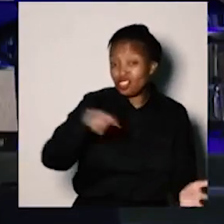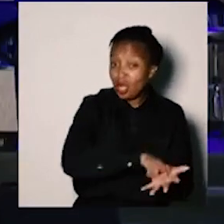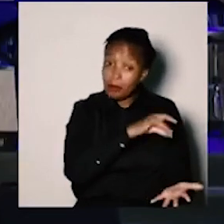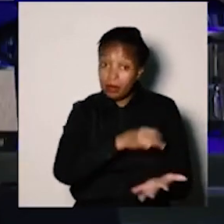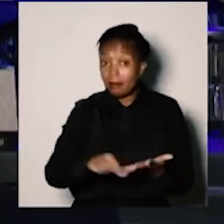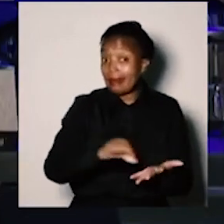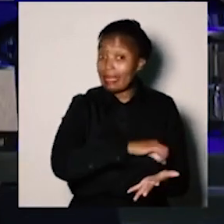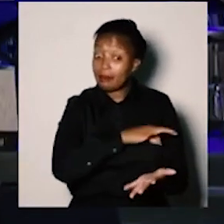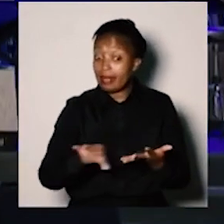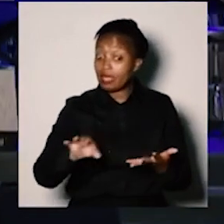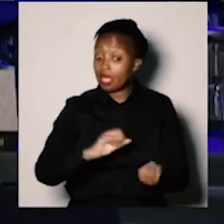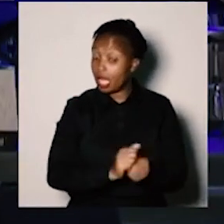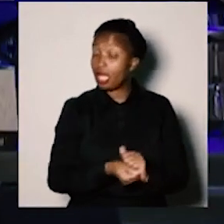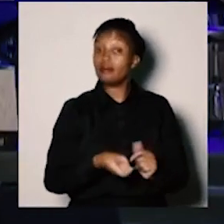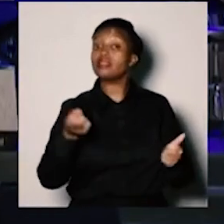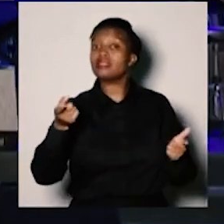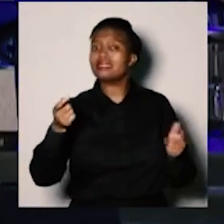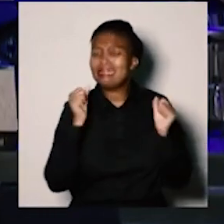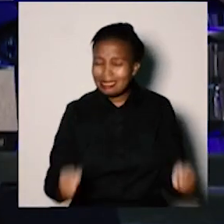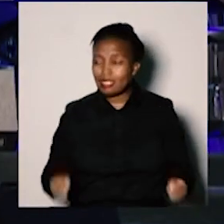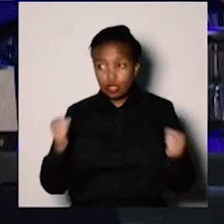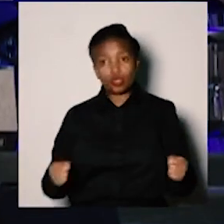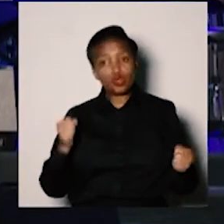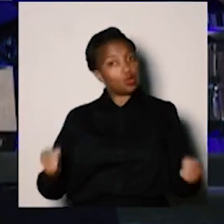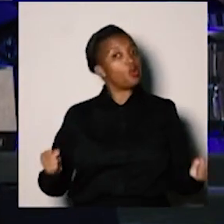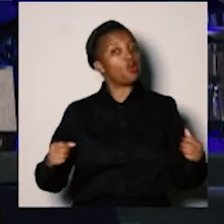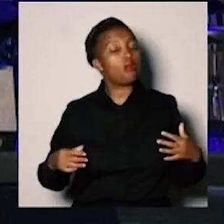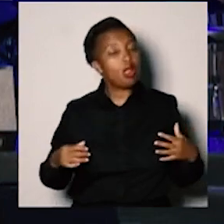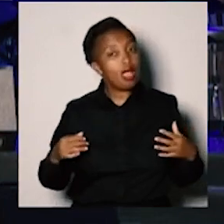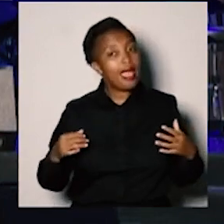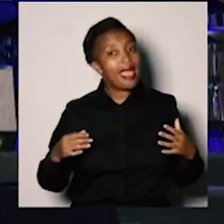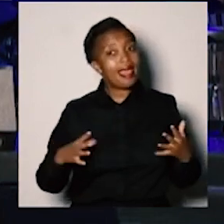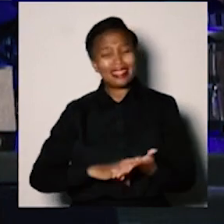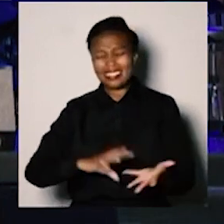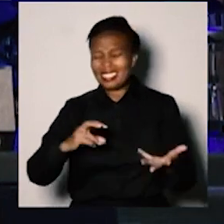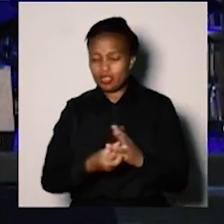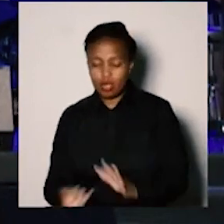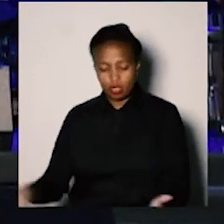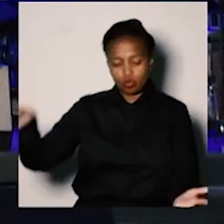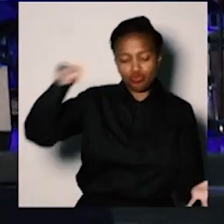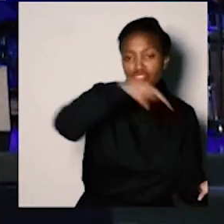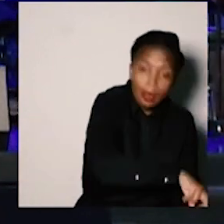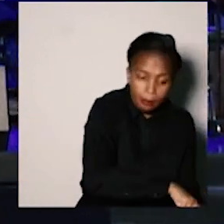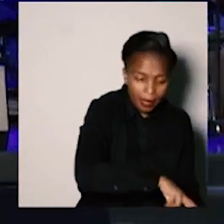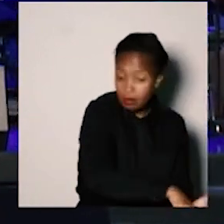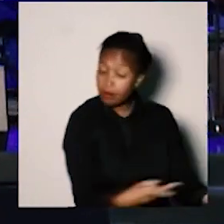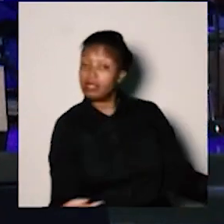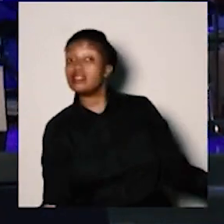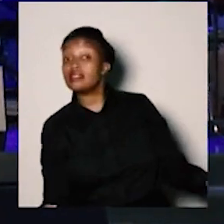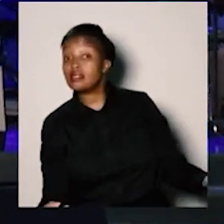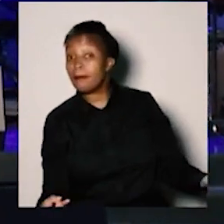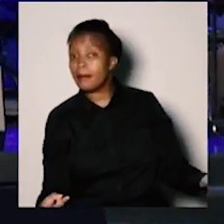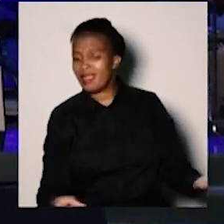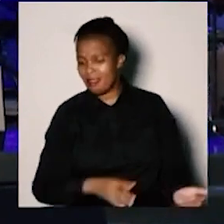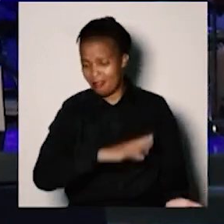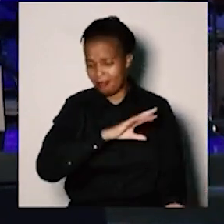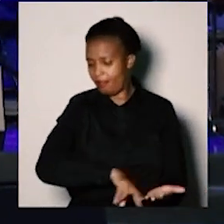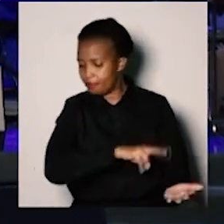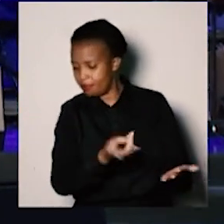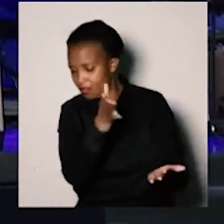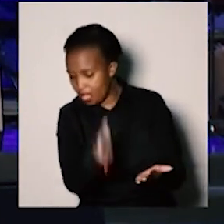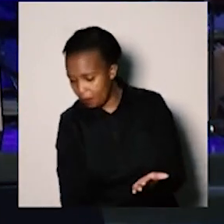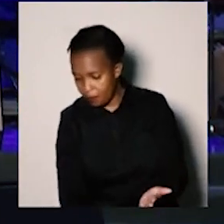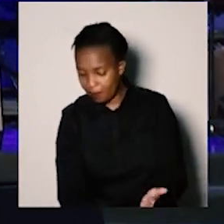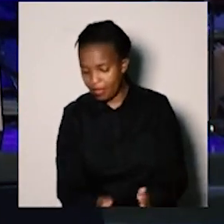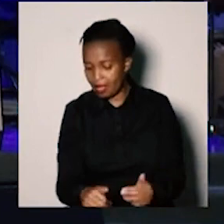training. The train was pulling out of the platform and he tried to jump into it, missed the step. Fell between the train and